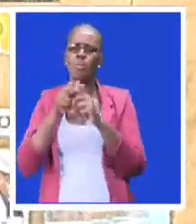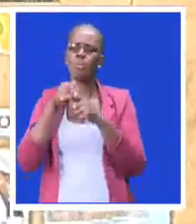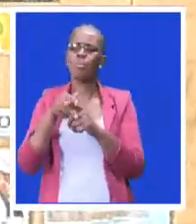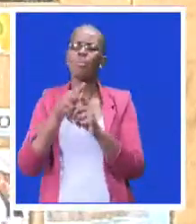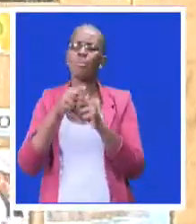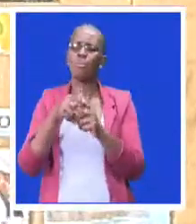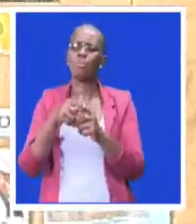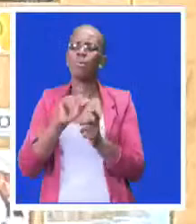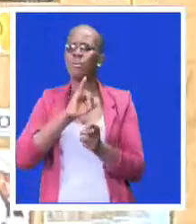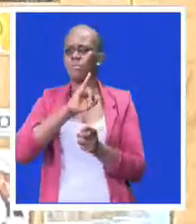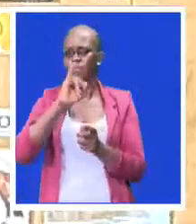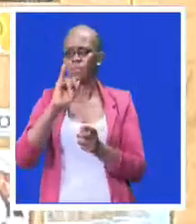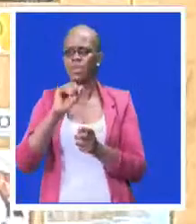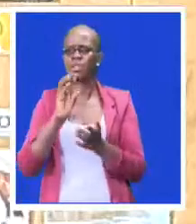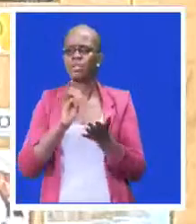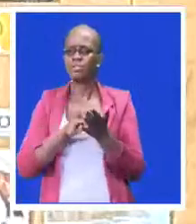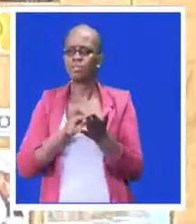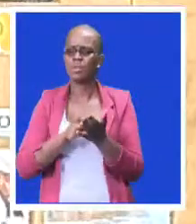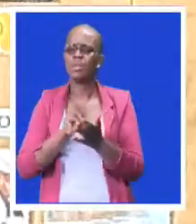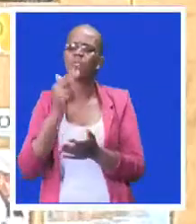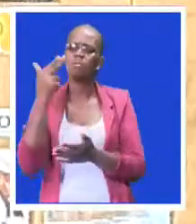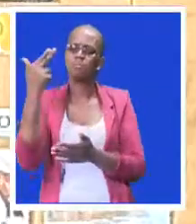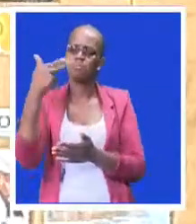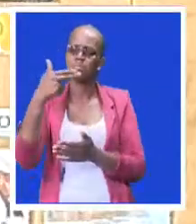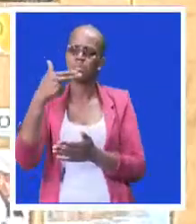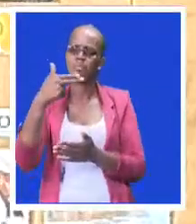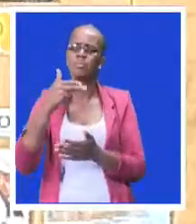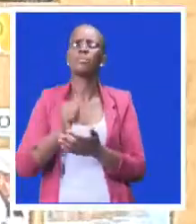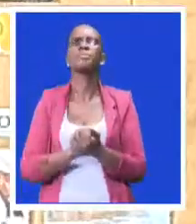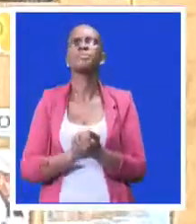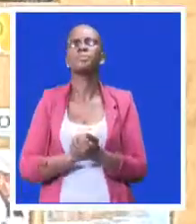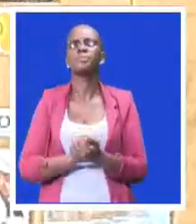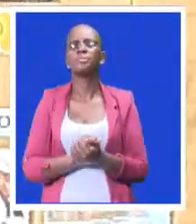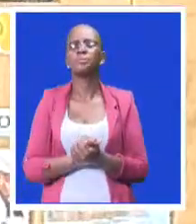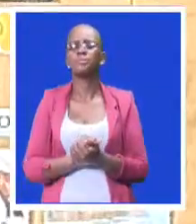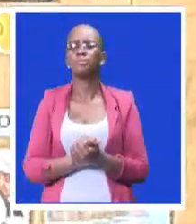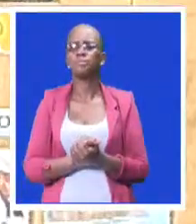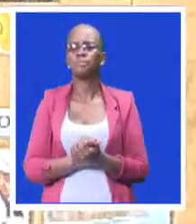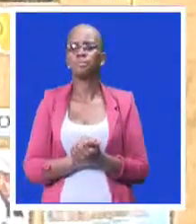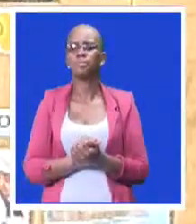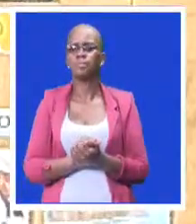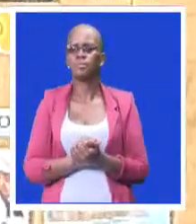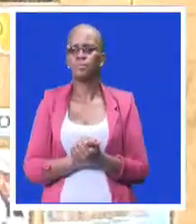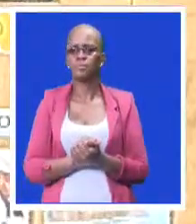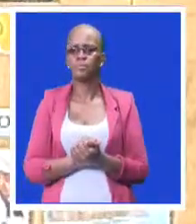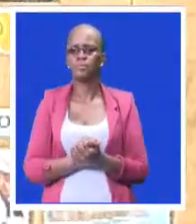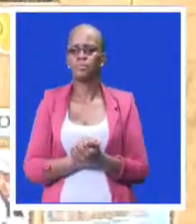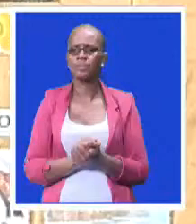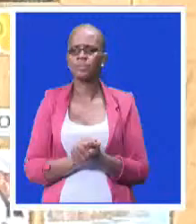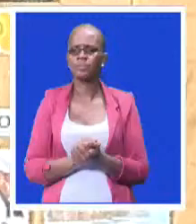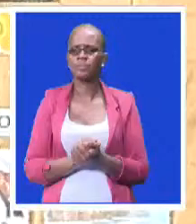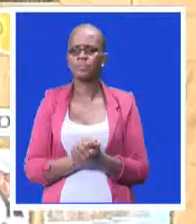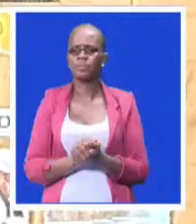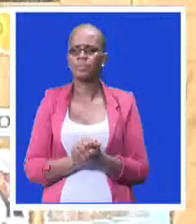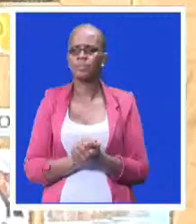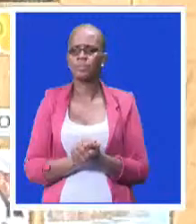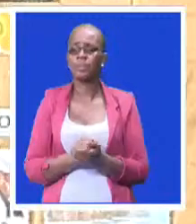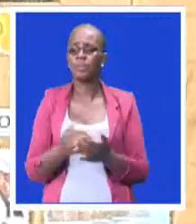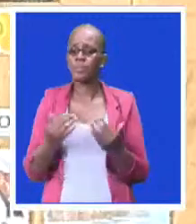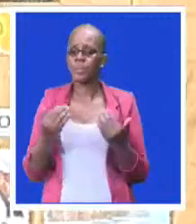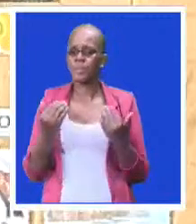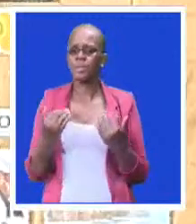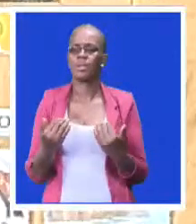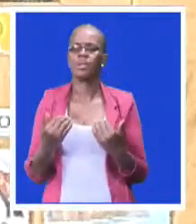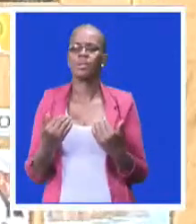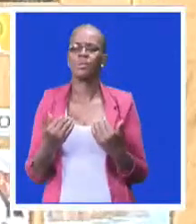hippo. Right. Thank you, boys and girls. You were so good. Now let us move on to our number